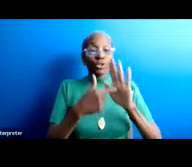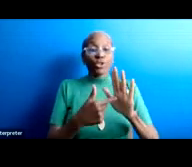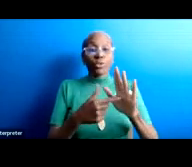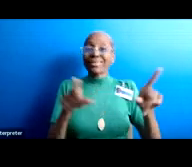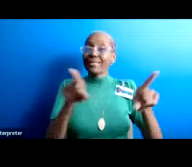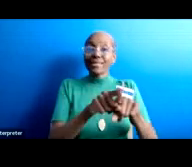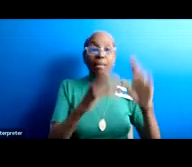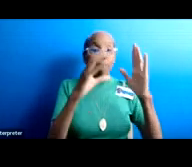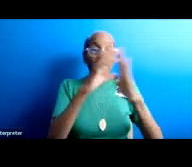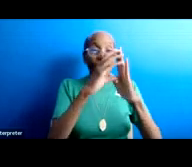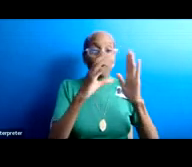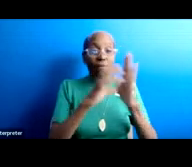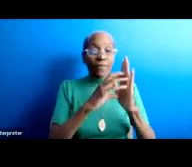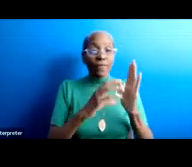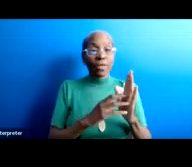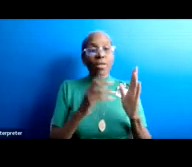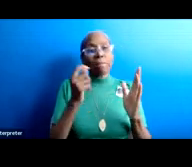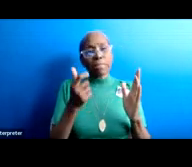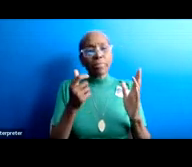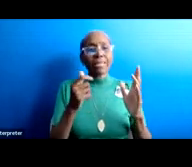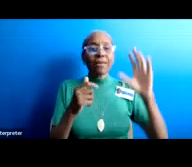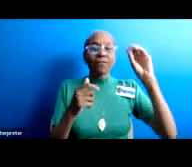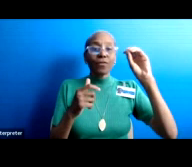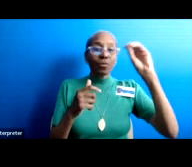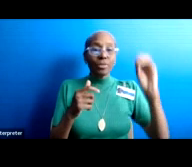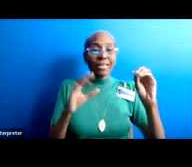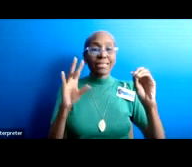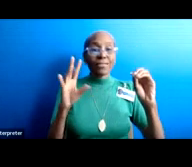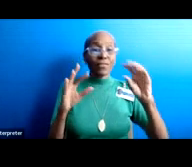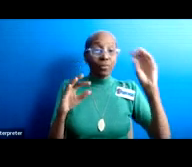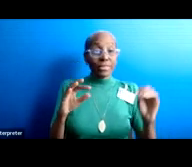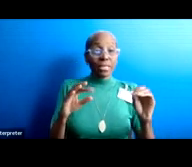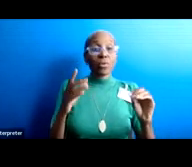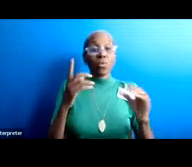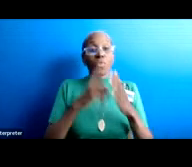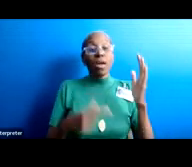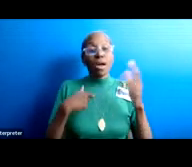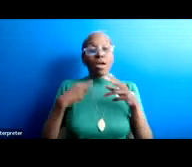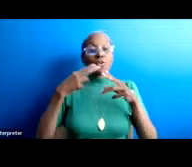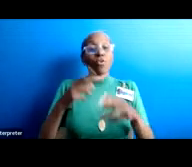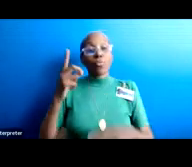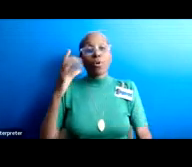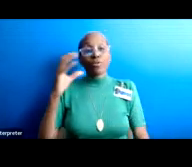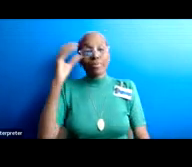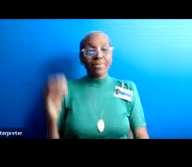same paragraph, but sort of at 50%, 75%, and what I'm going to consider